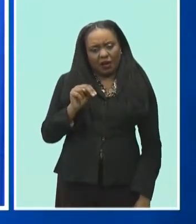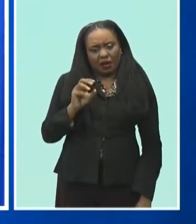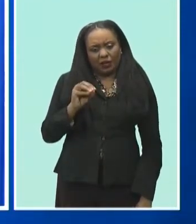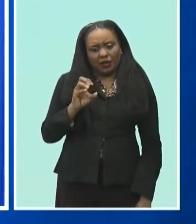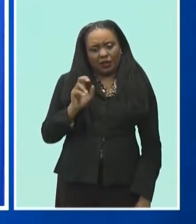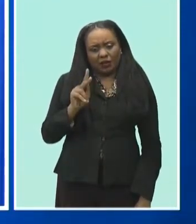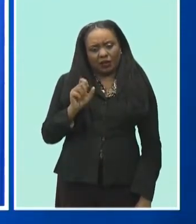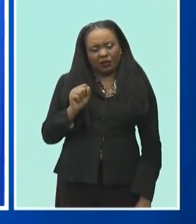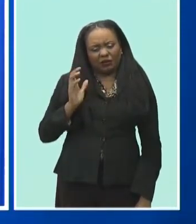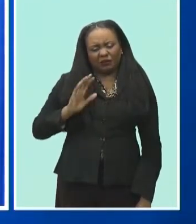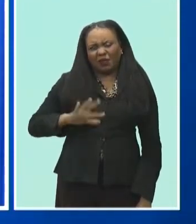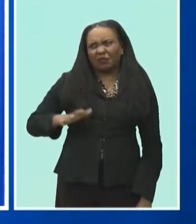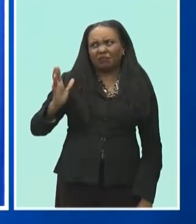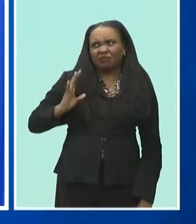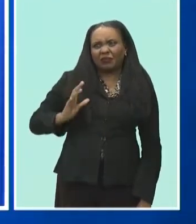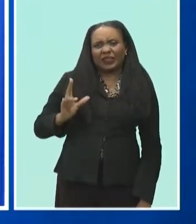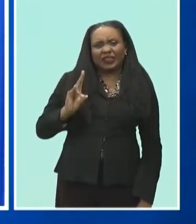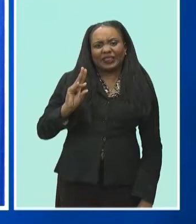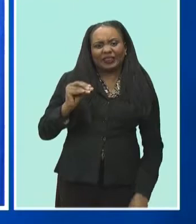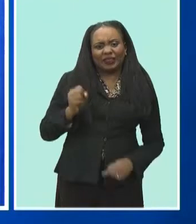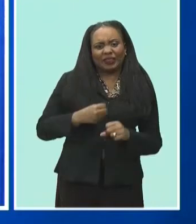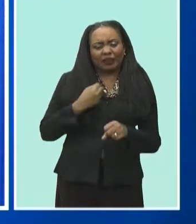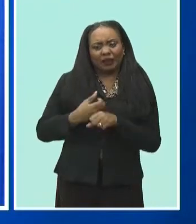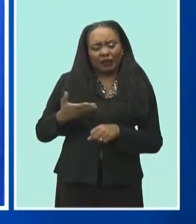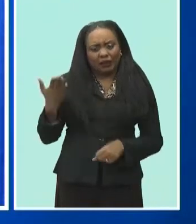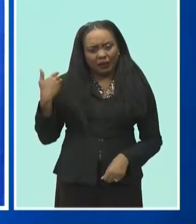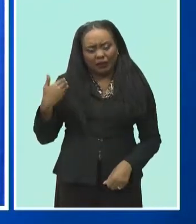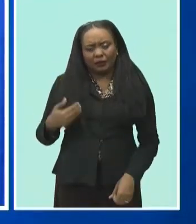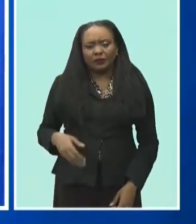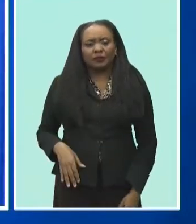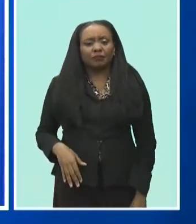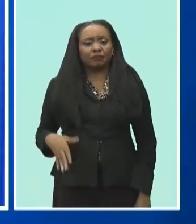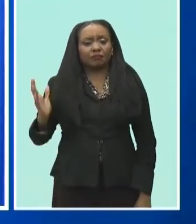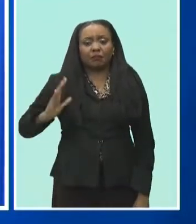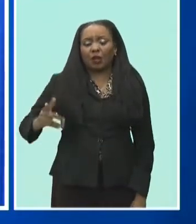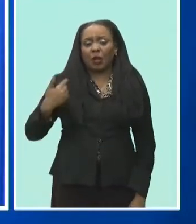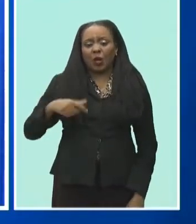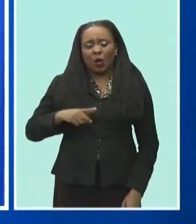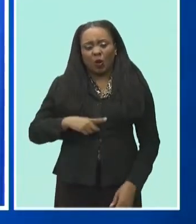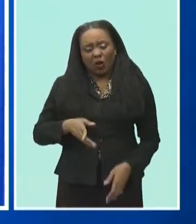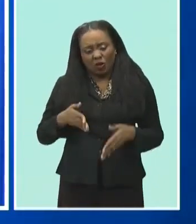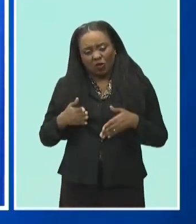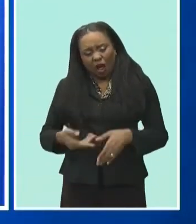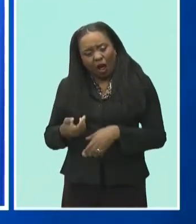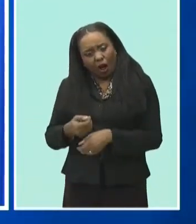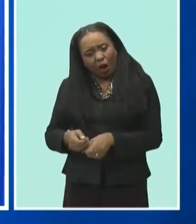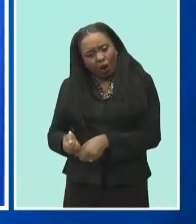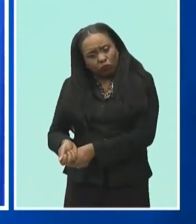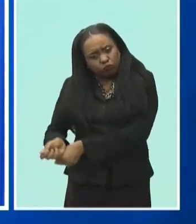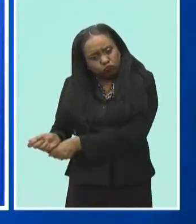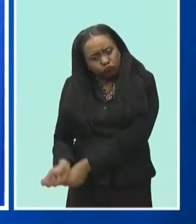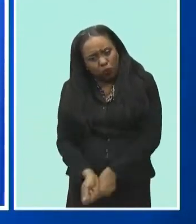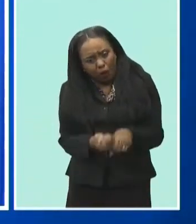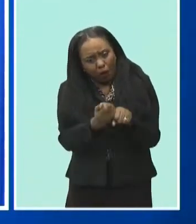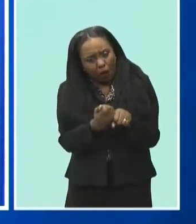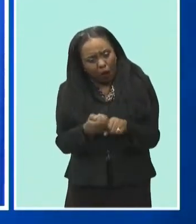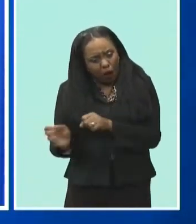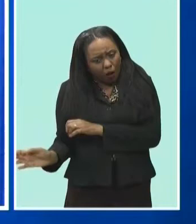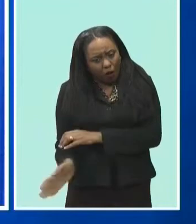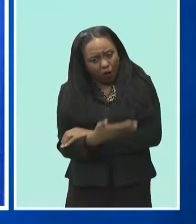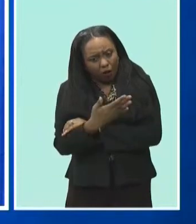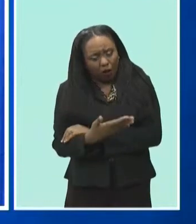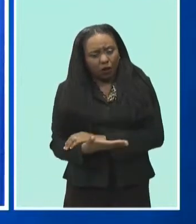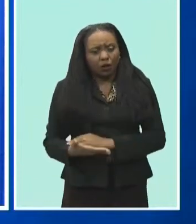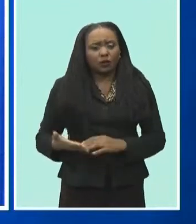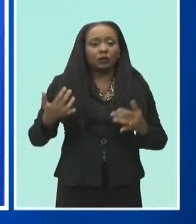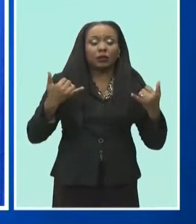And in my day, we used to be playing cricket on the streets. on the pastures between homes. And nowadays,